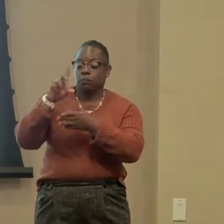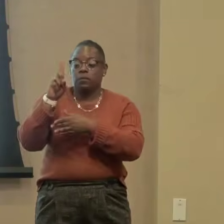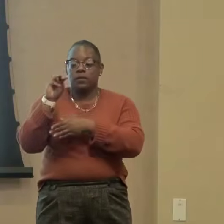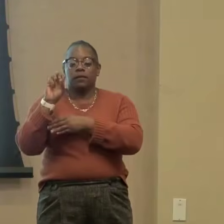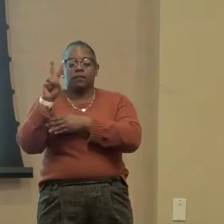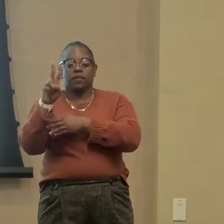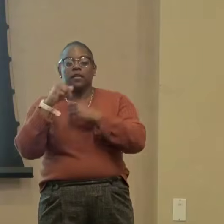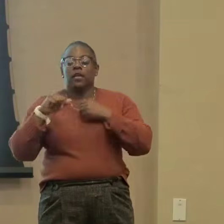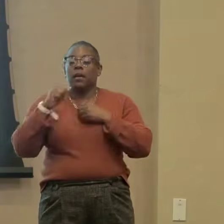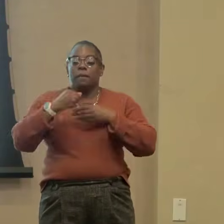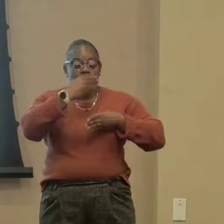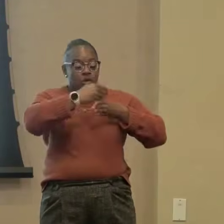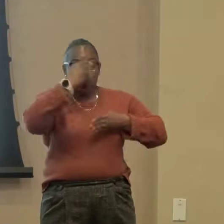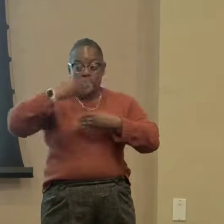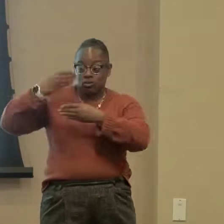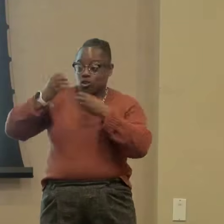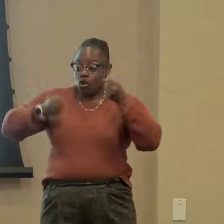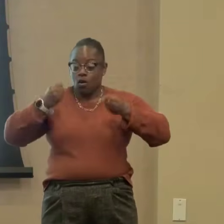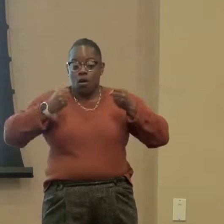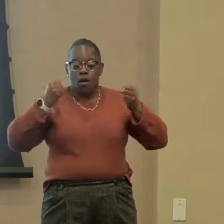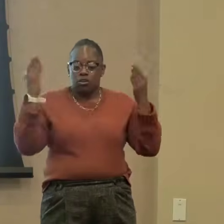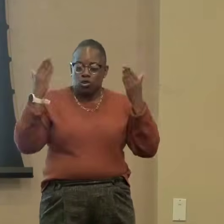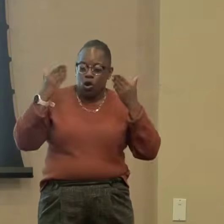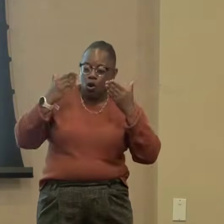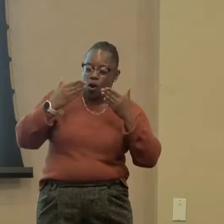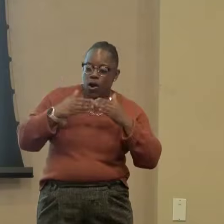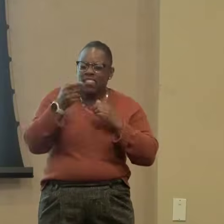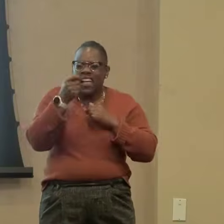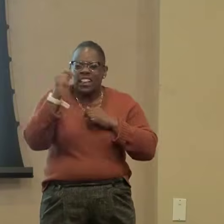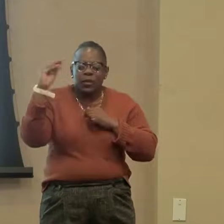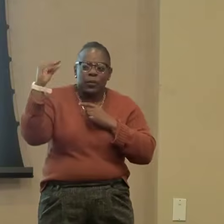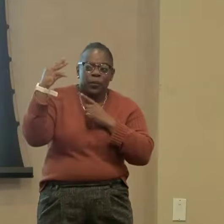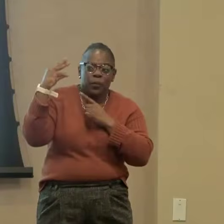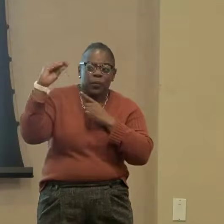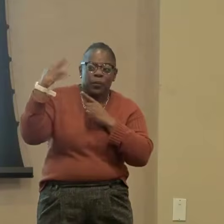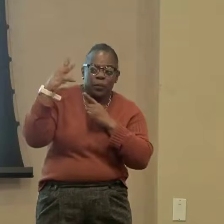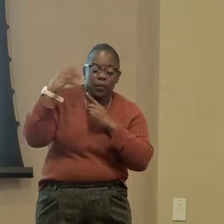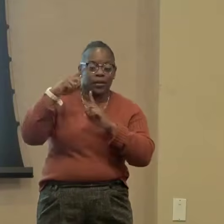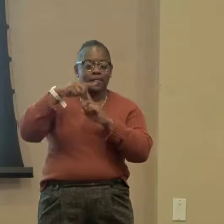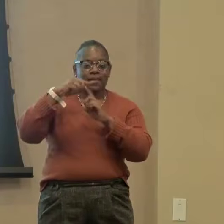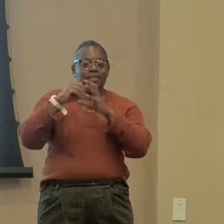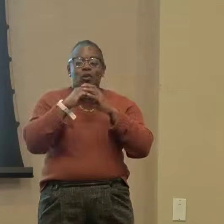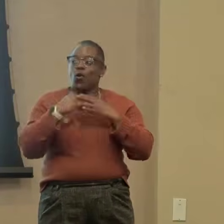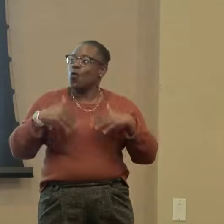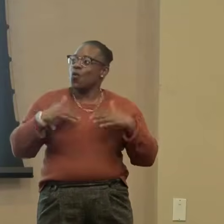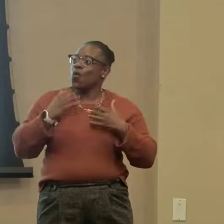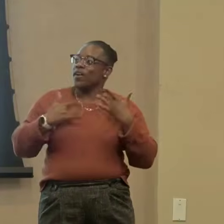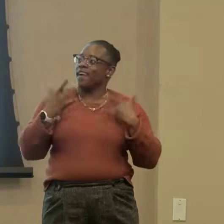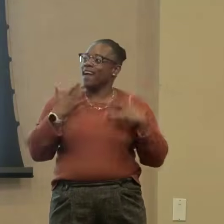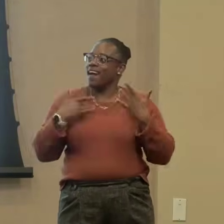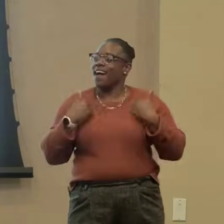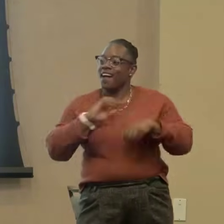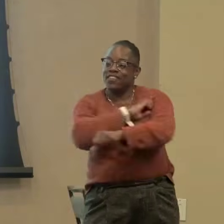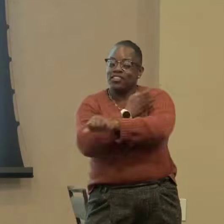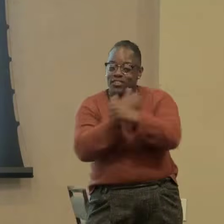to tell them to tint your windows strict. That little amount of sun exposure is giving those T cells that energy to burn. Now,